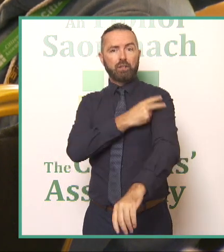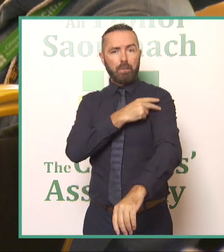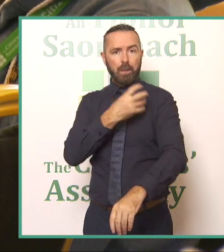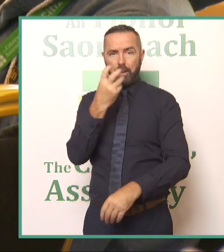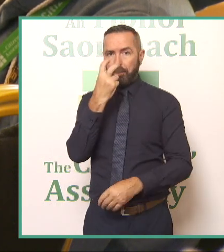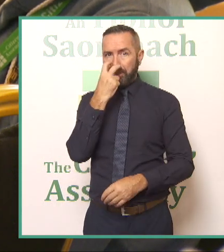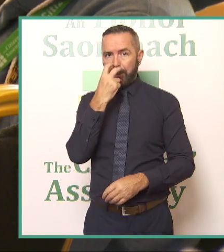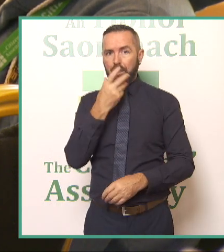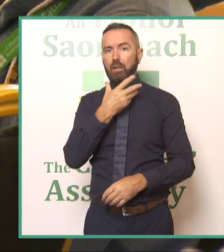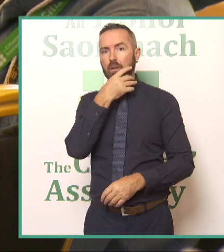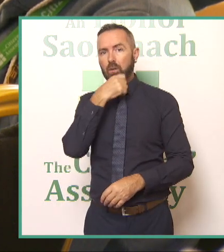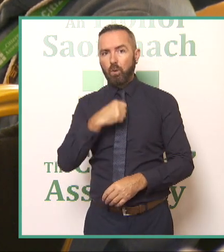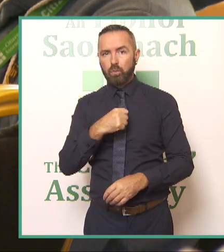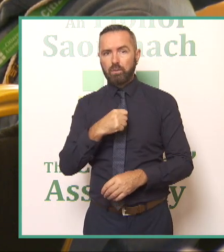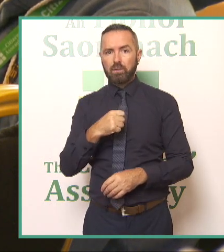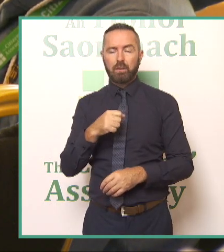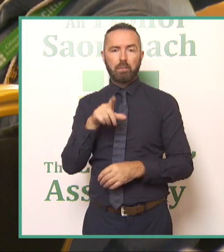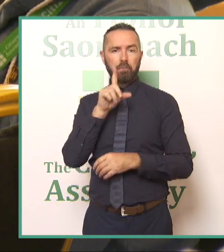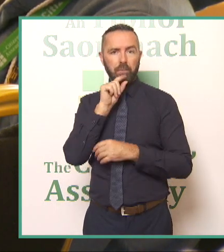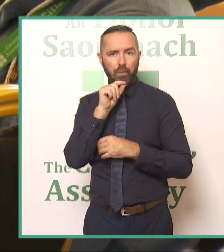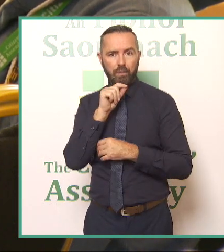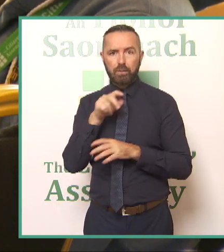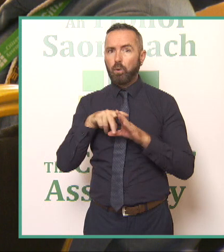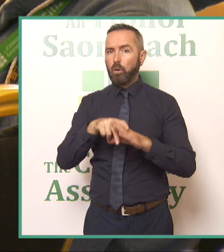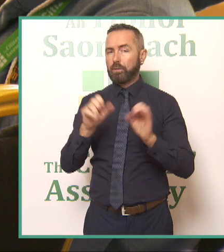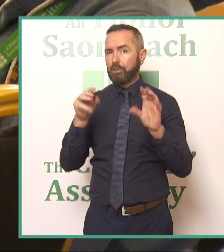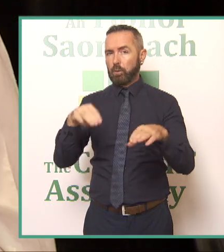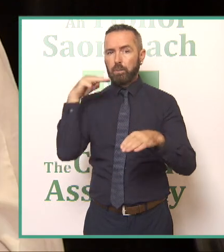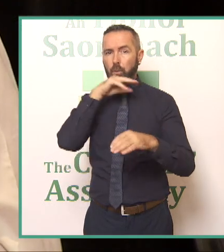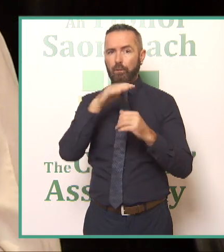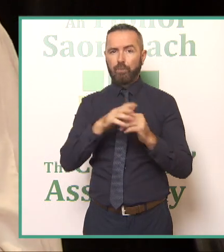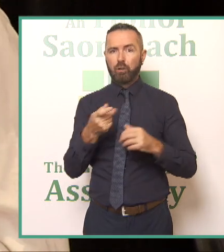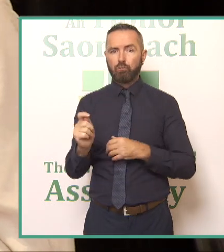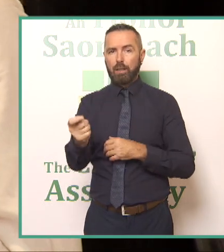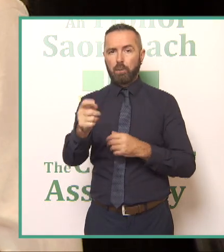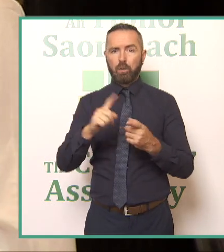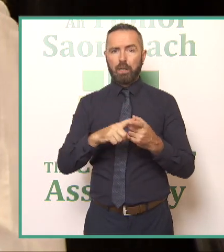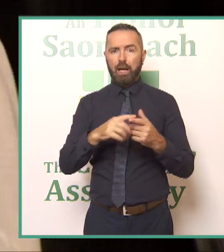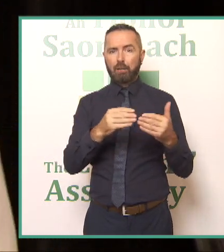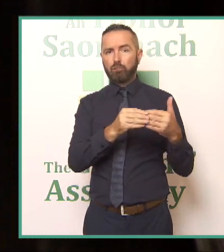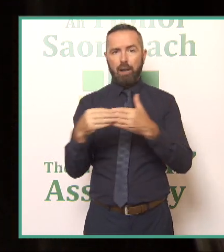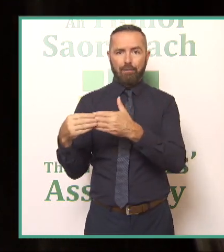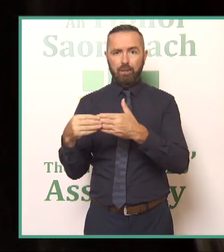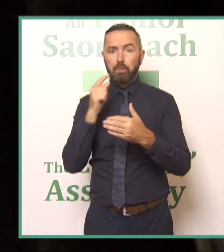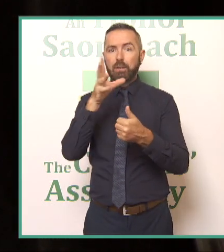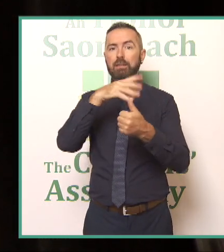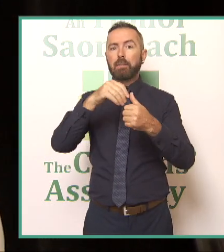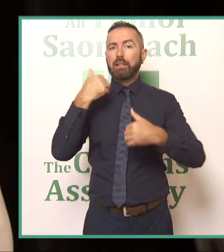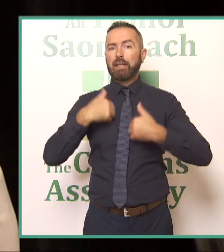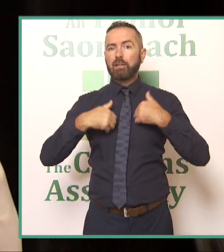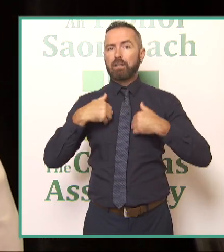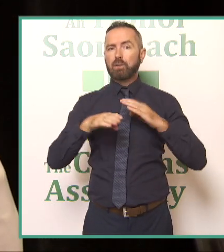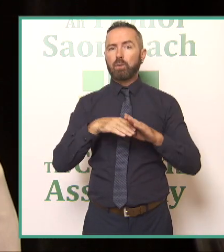to goats, to fowl. Horses are obviously very important for draft and for transport. They have a special interest in bees